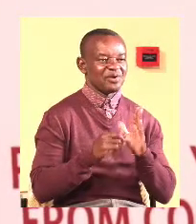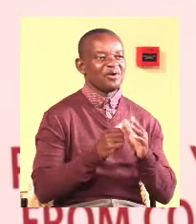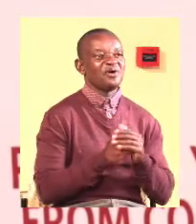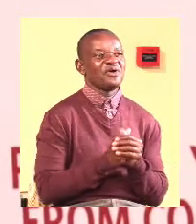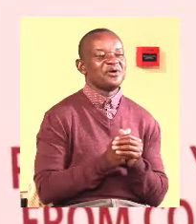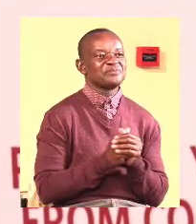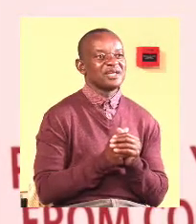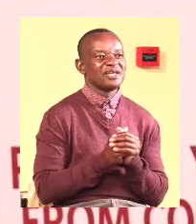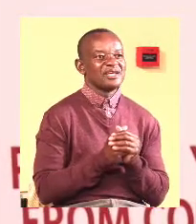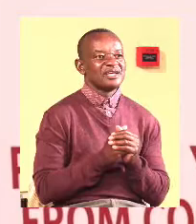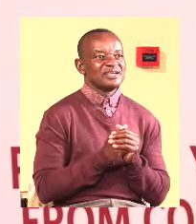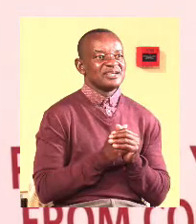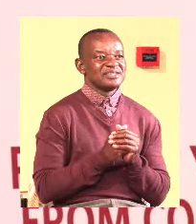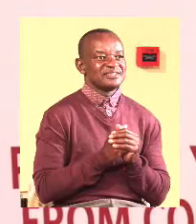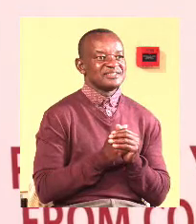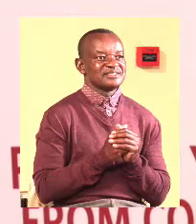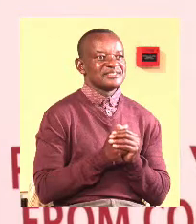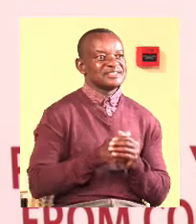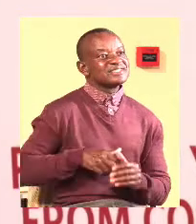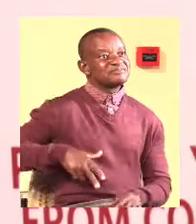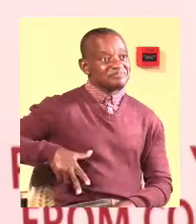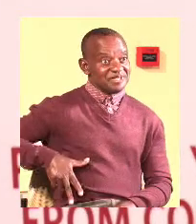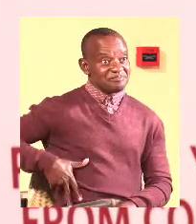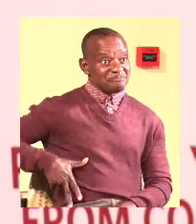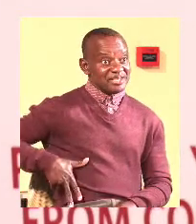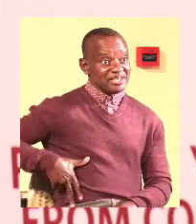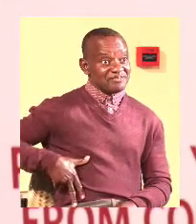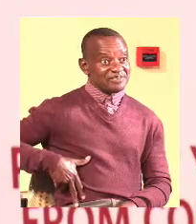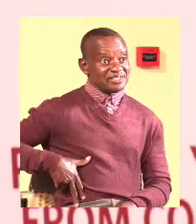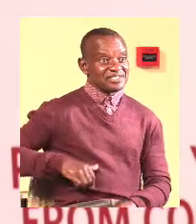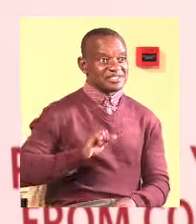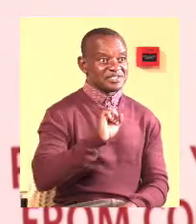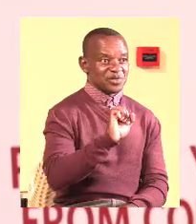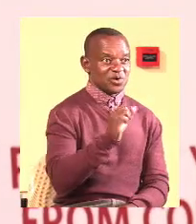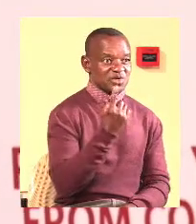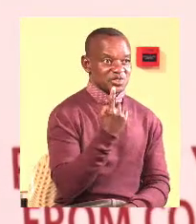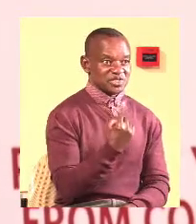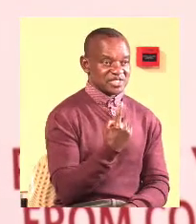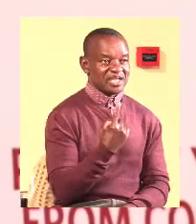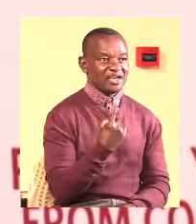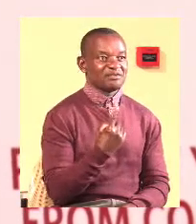else. Are there any other questions? Yes, sir. Please move to the...